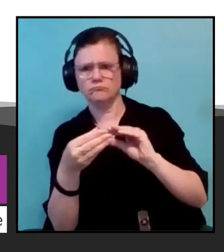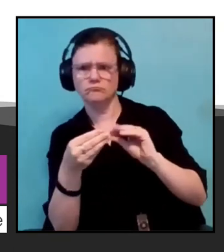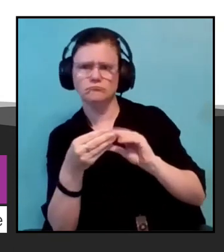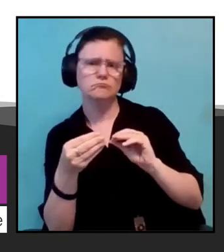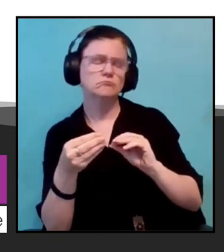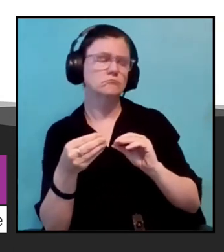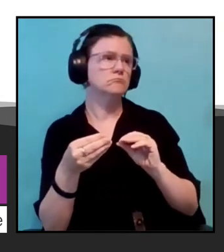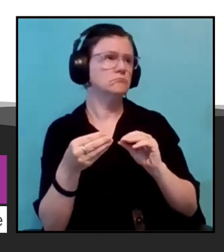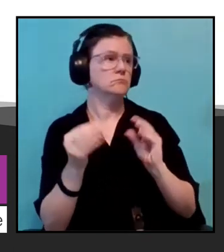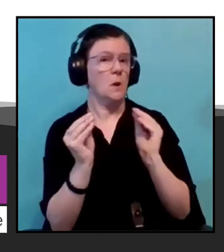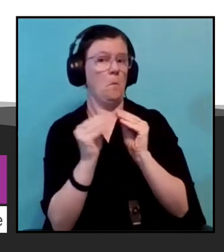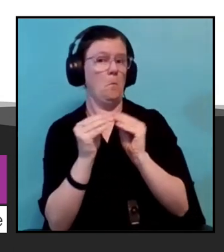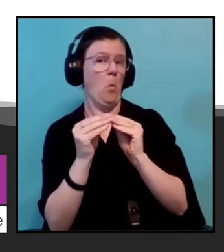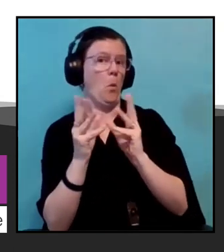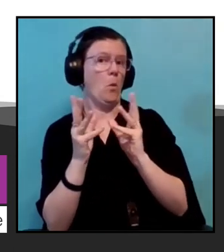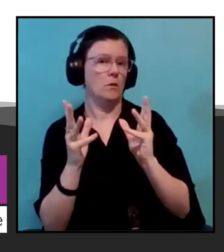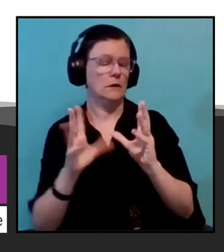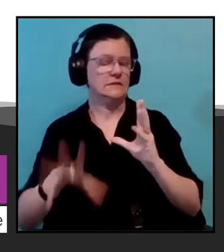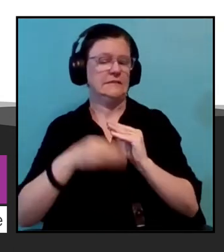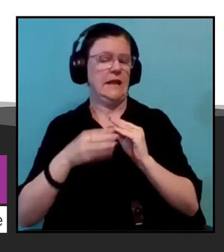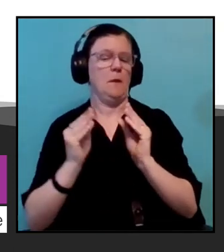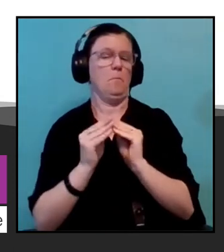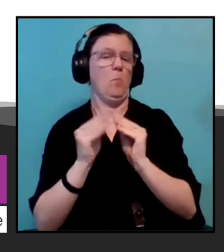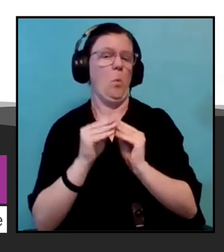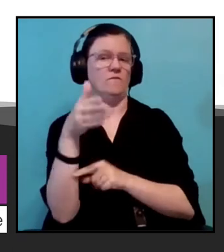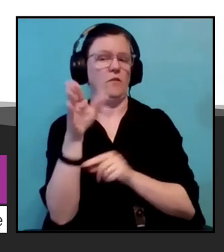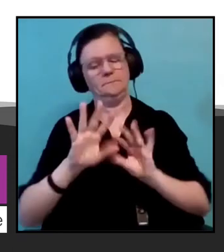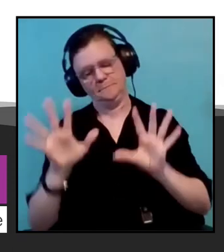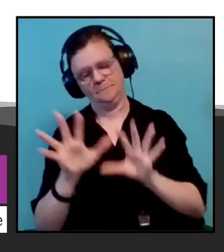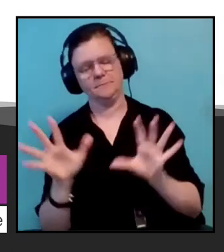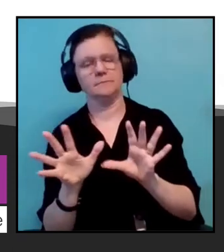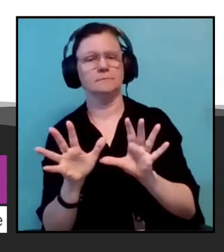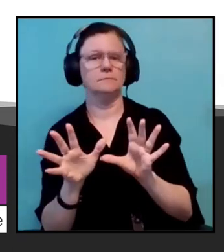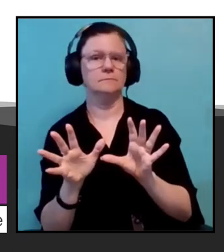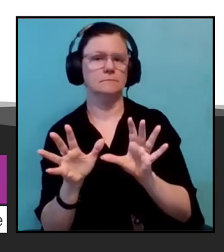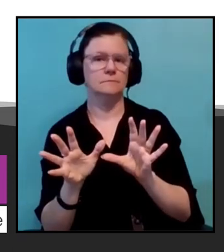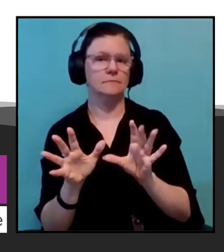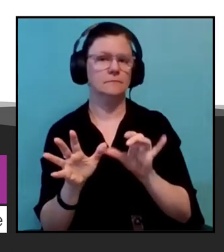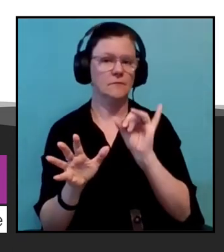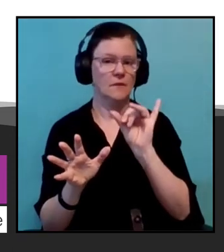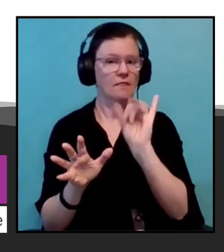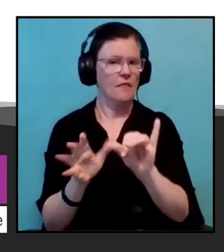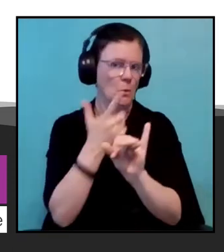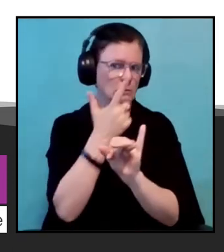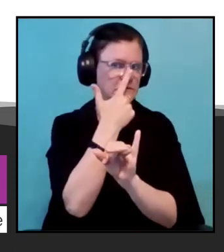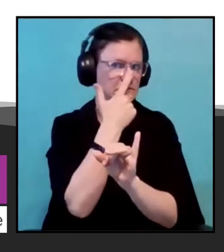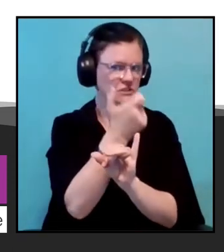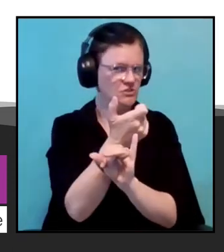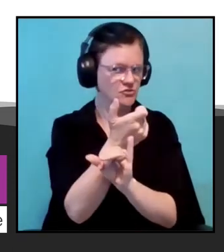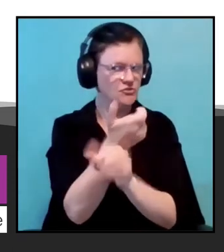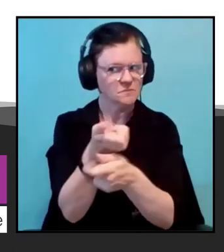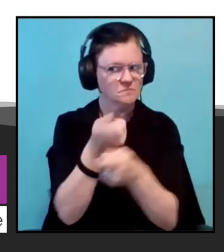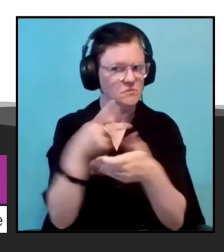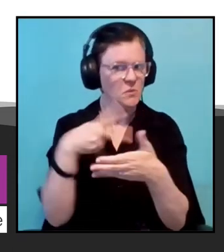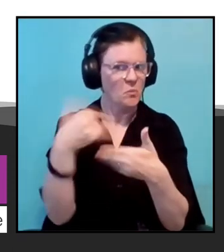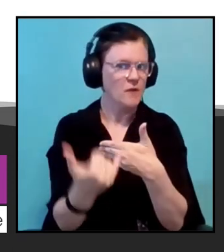or making more or just adding more and more to their flags. And so that was also an interesting thing about the activation was that you could take as